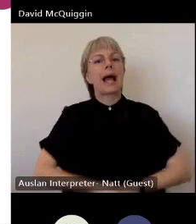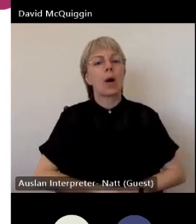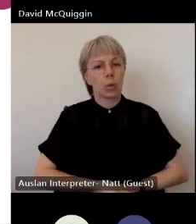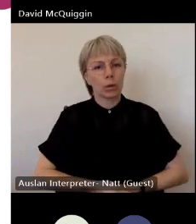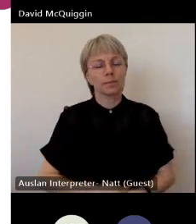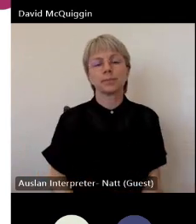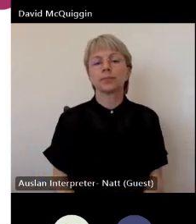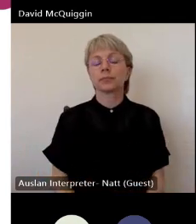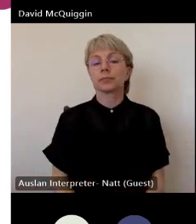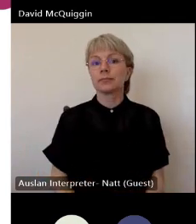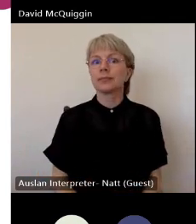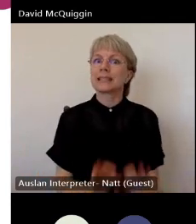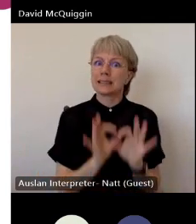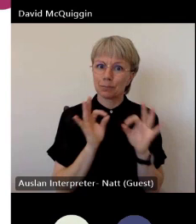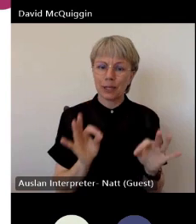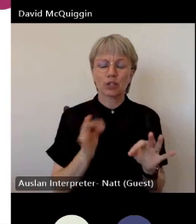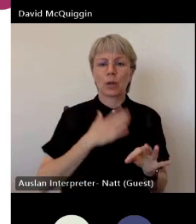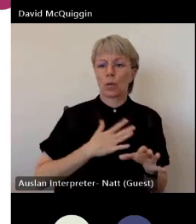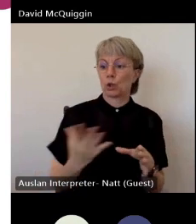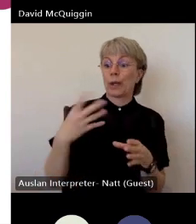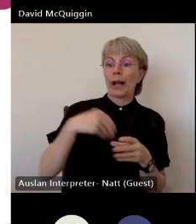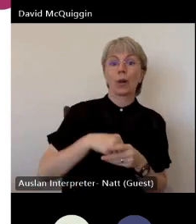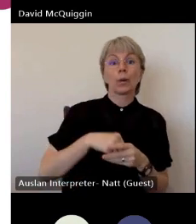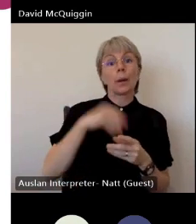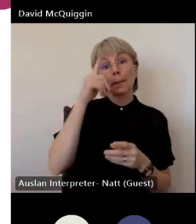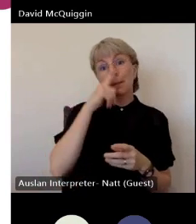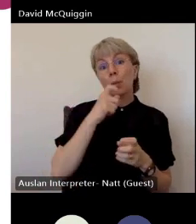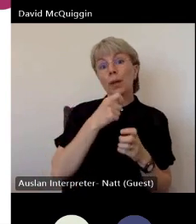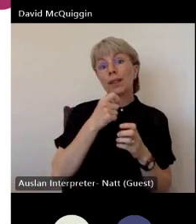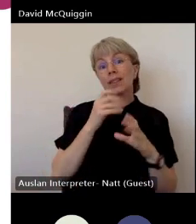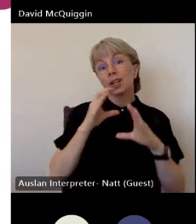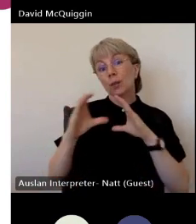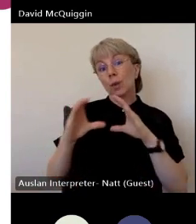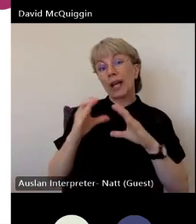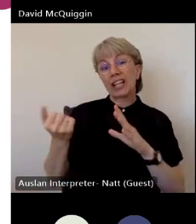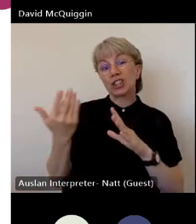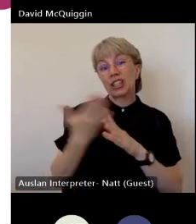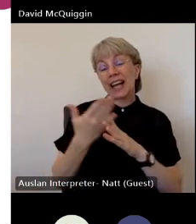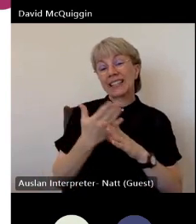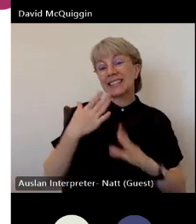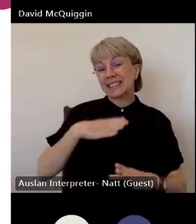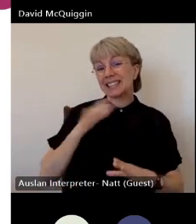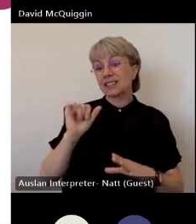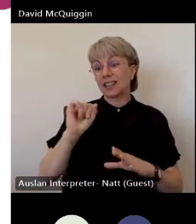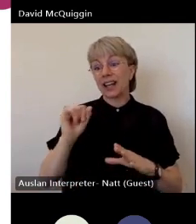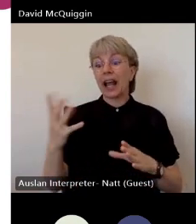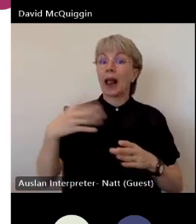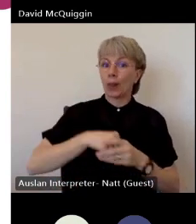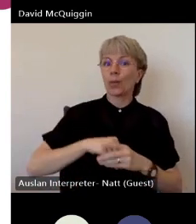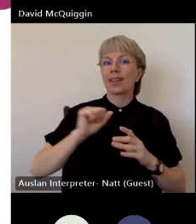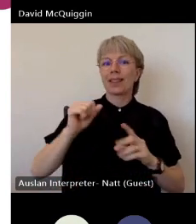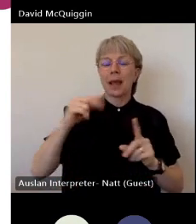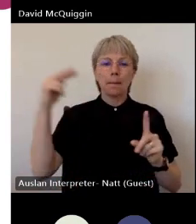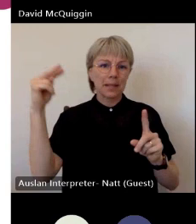hear and to include the views of people with communication access needs.